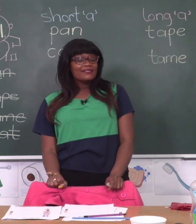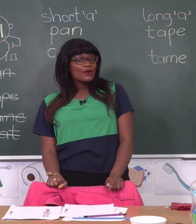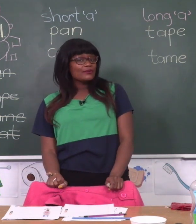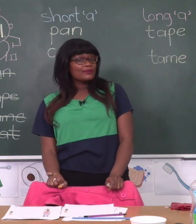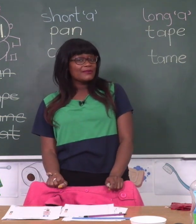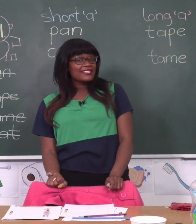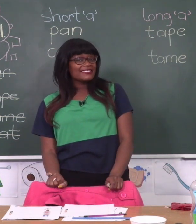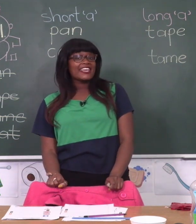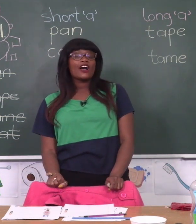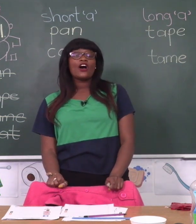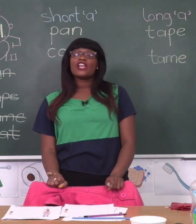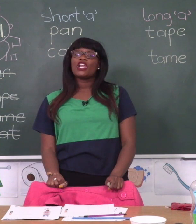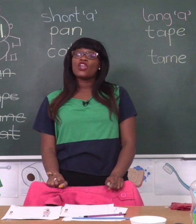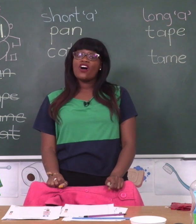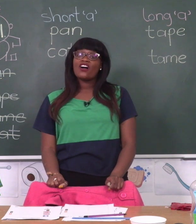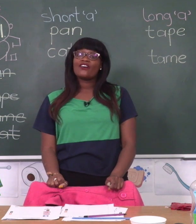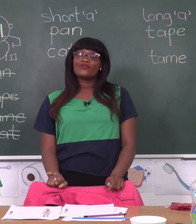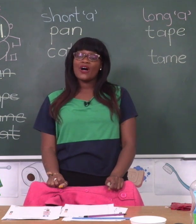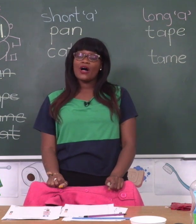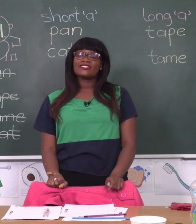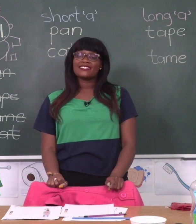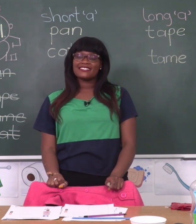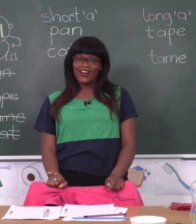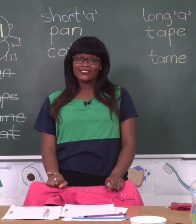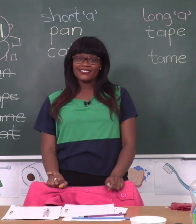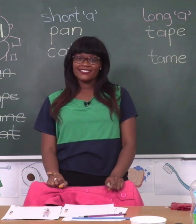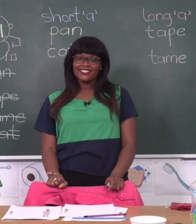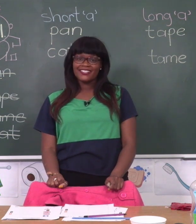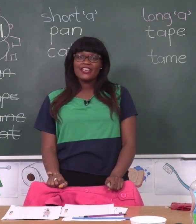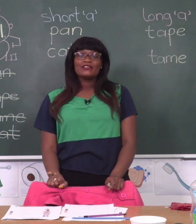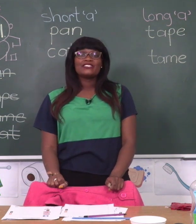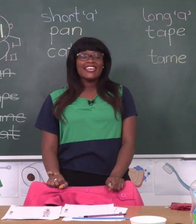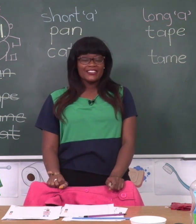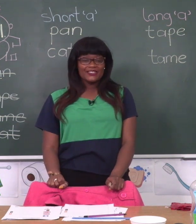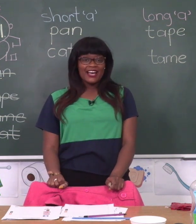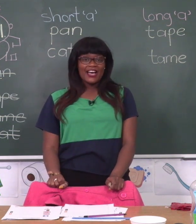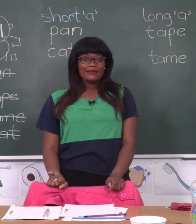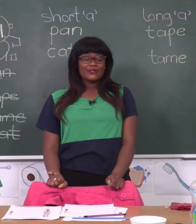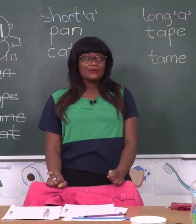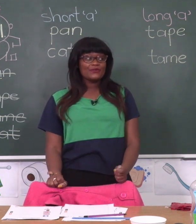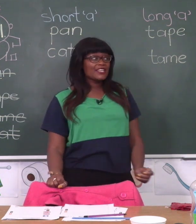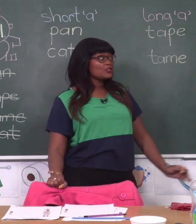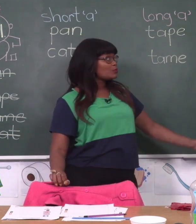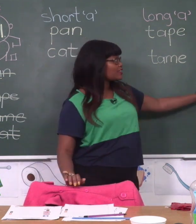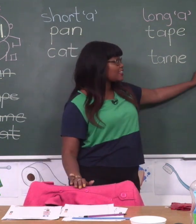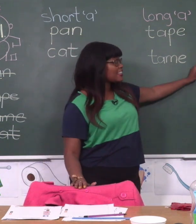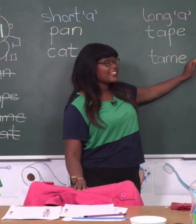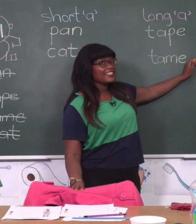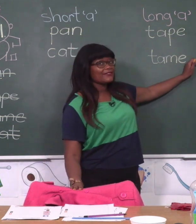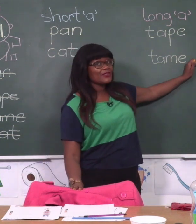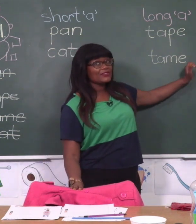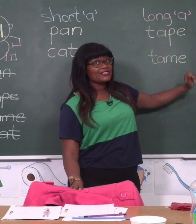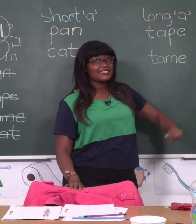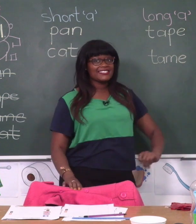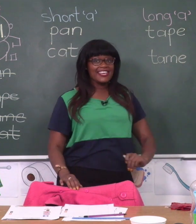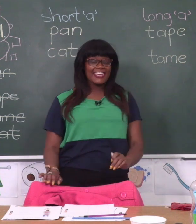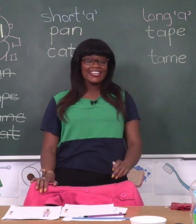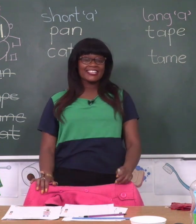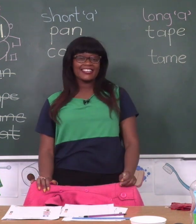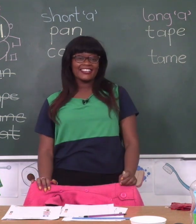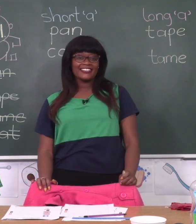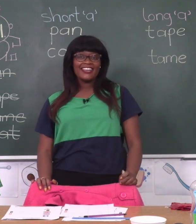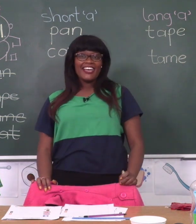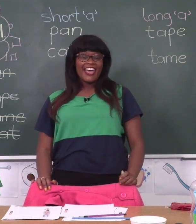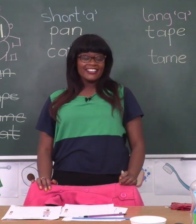then that probably means they are a long vowel sound. Take your time, don't forget to put the E even though it's not